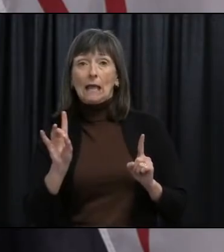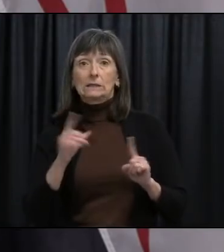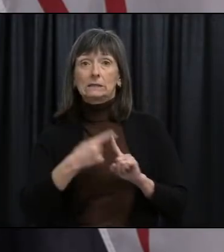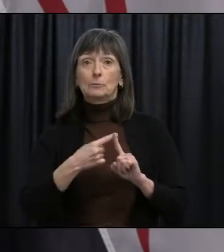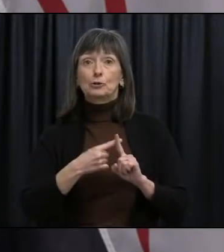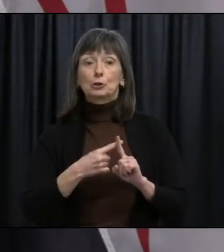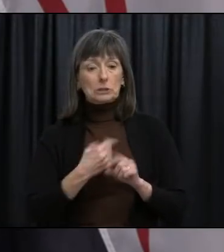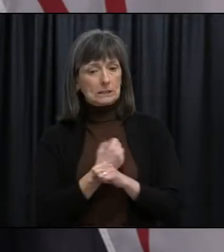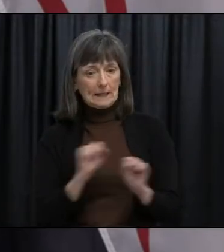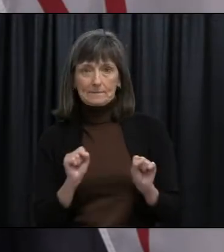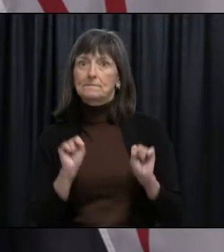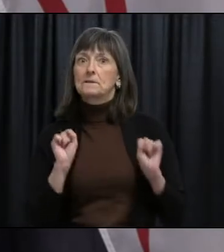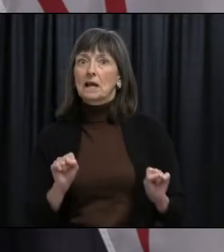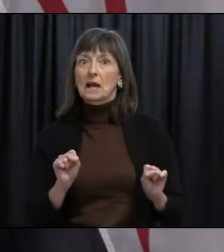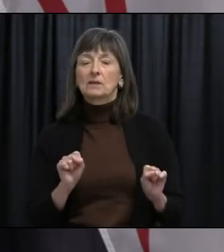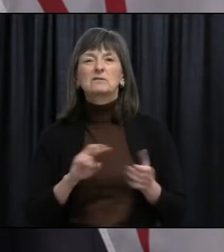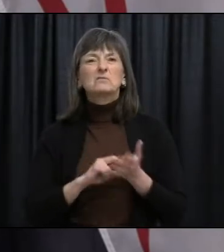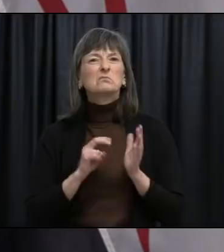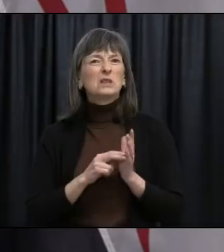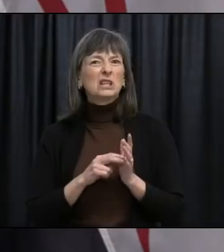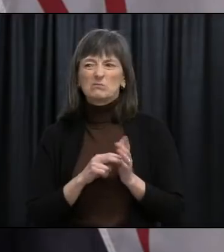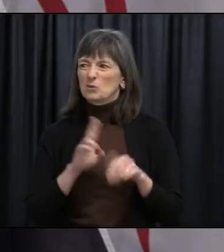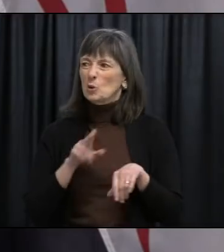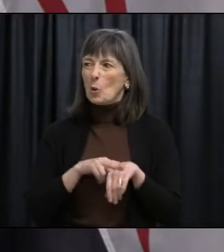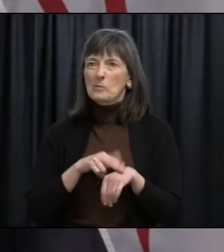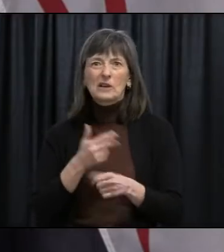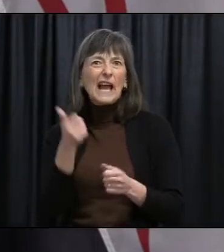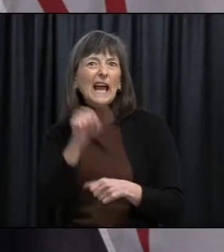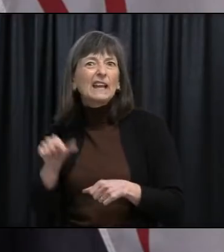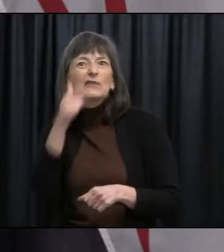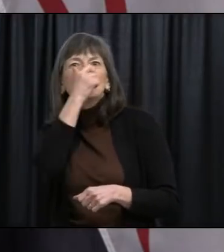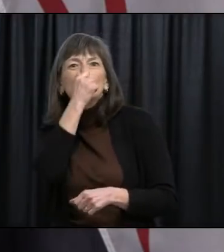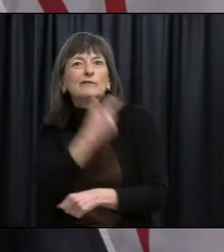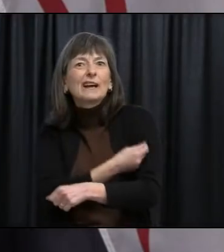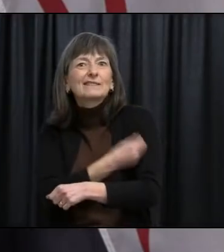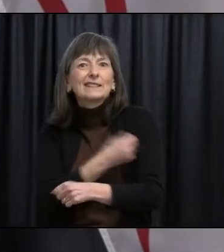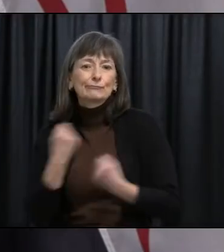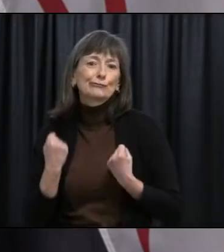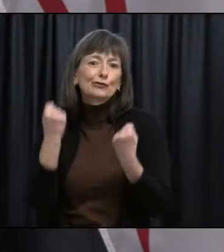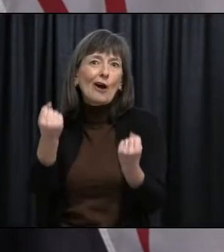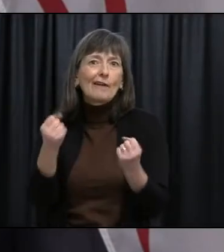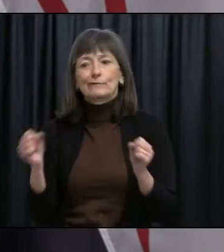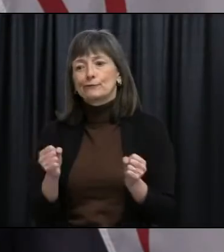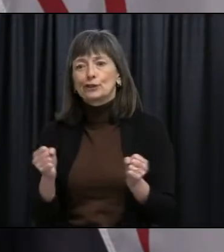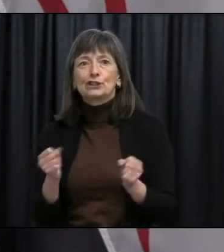transported in the traditional way that we've always transported vaccines and can be kept in a fridge.